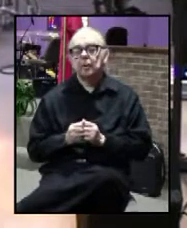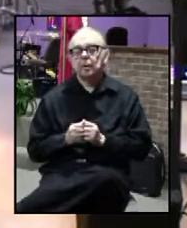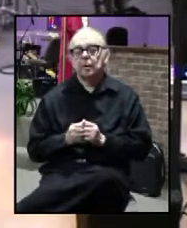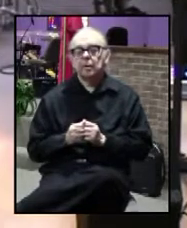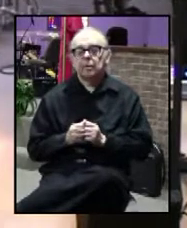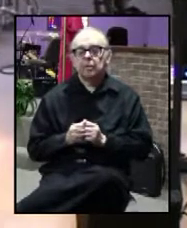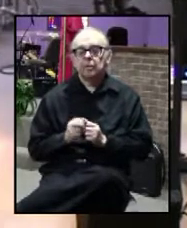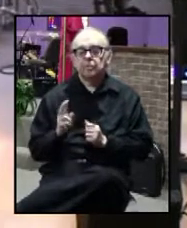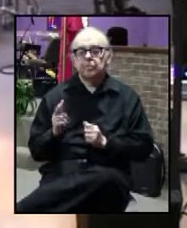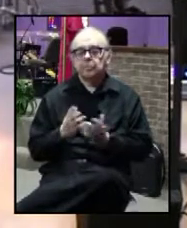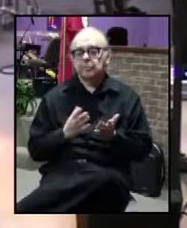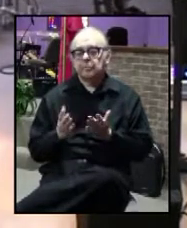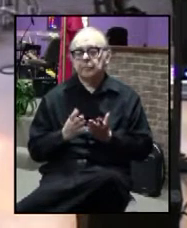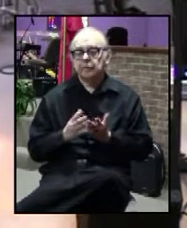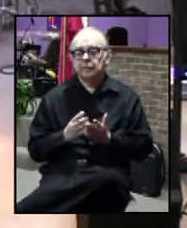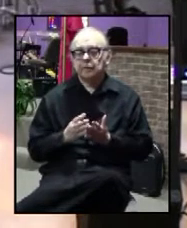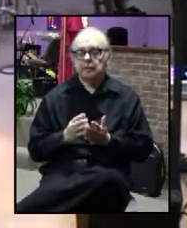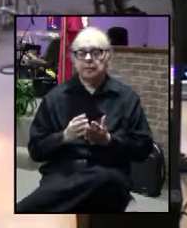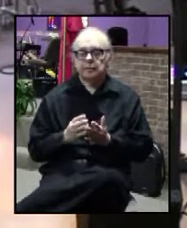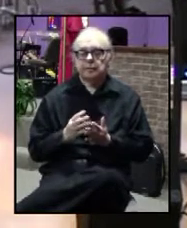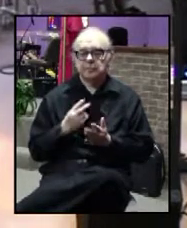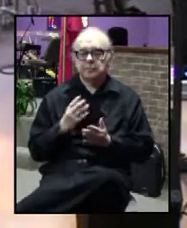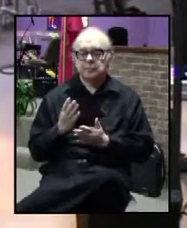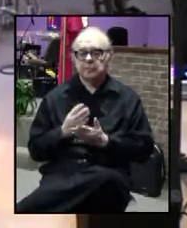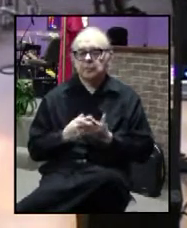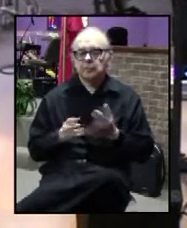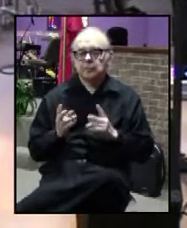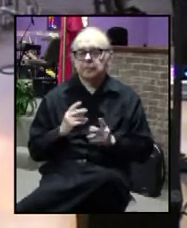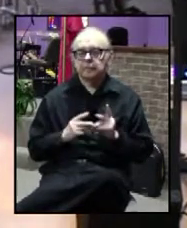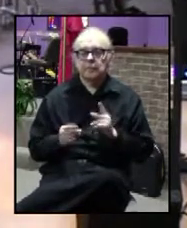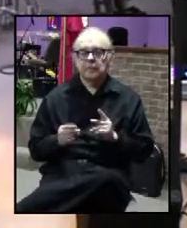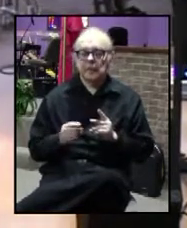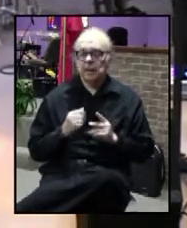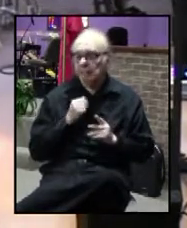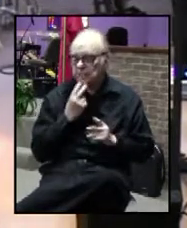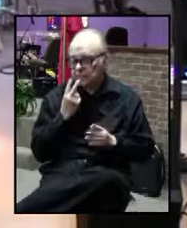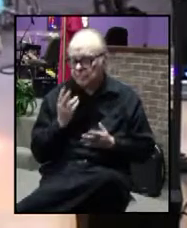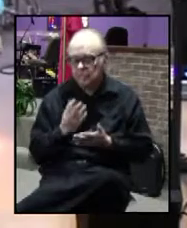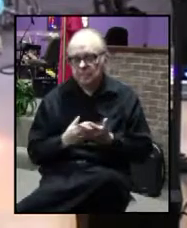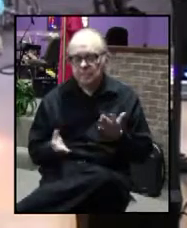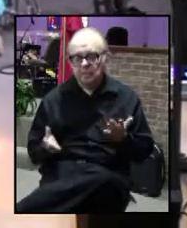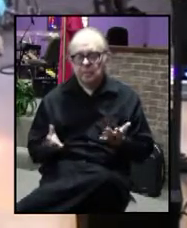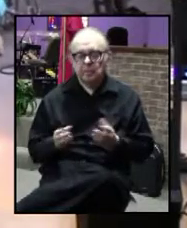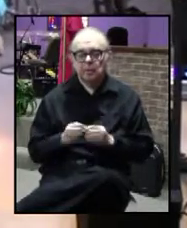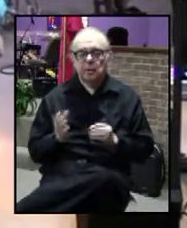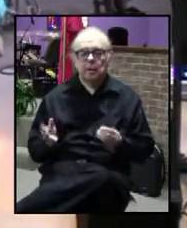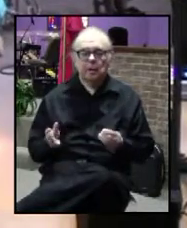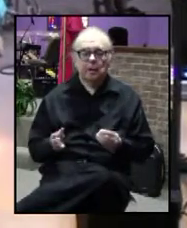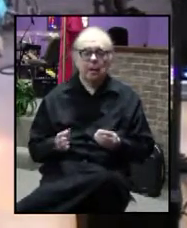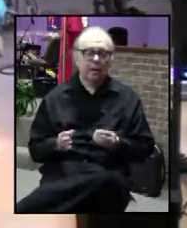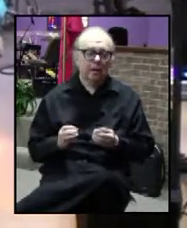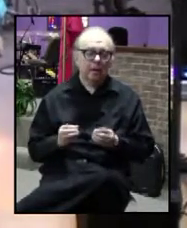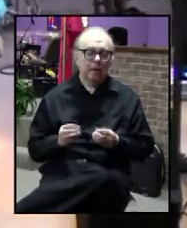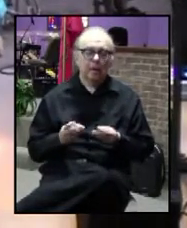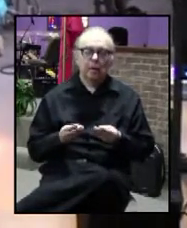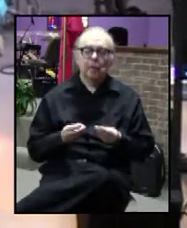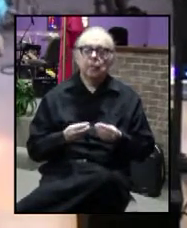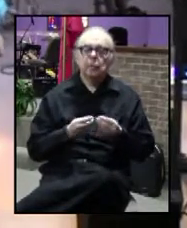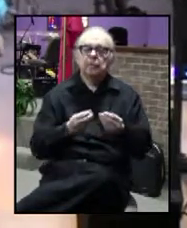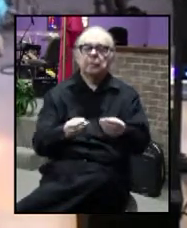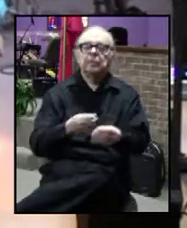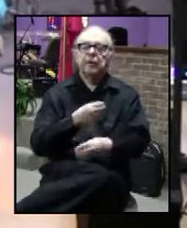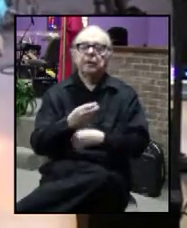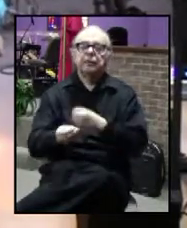Guess what? We see some of them and some of them we don't. But more than anything, we've spread the seed that God has told us to